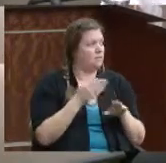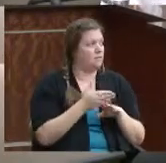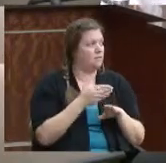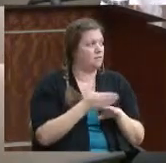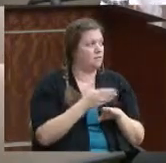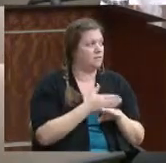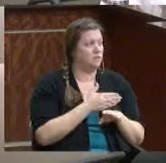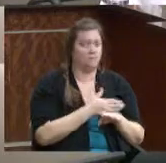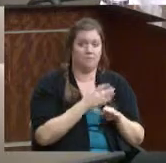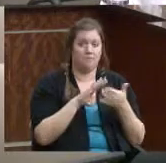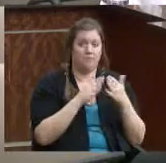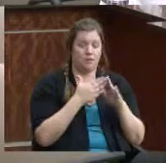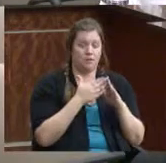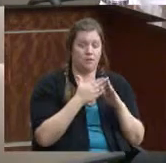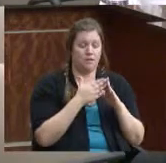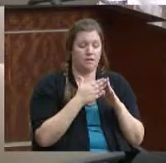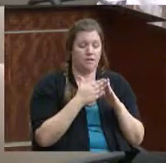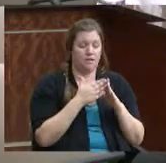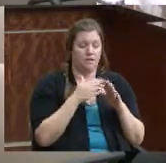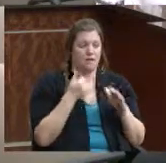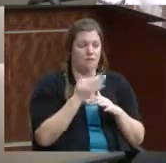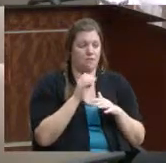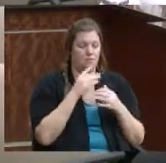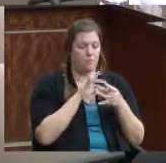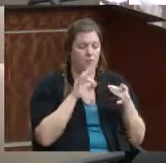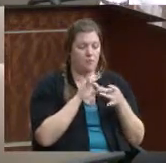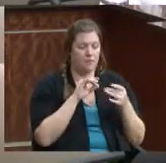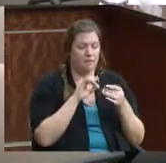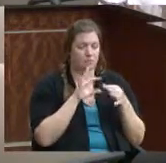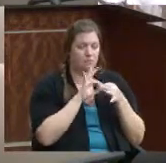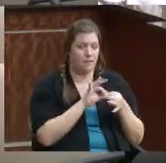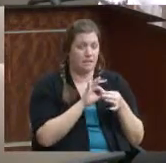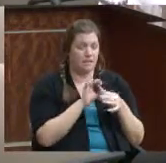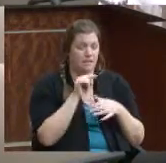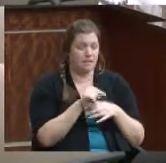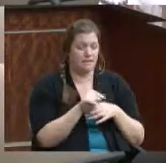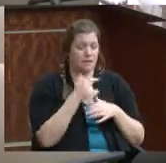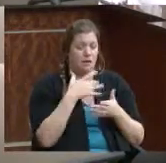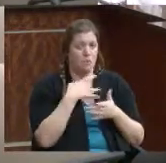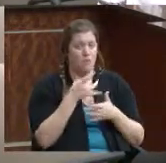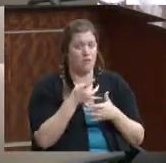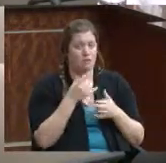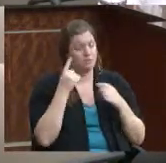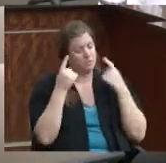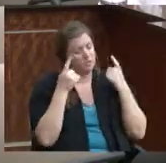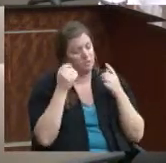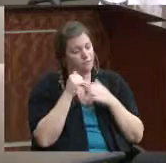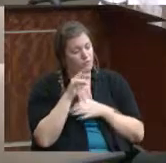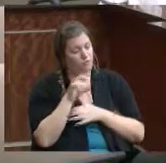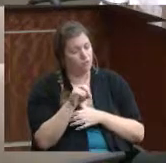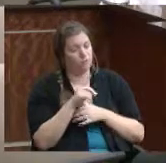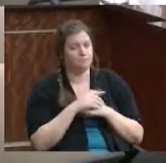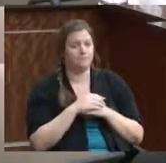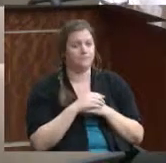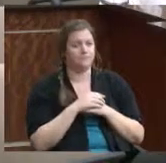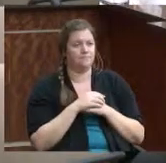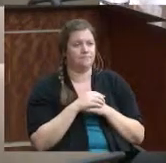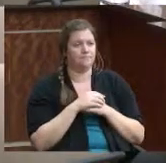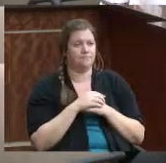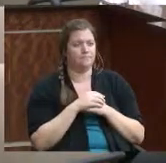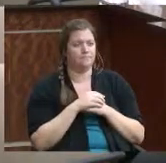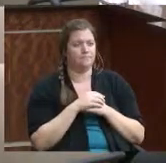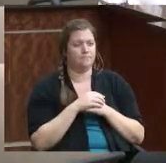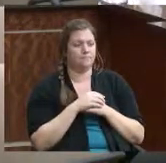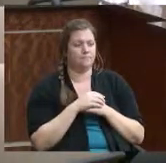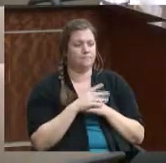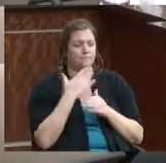at the Greens of Patuxent community. I have a few comments related to this proposal that I would like to be considered for the record.